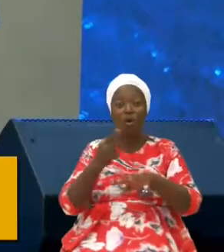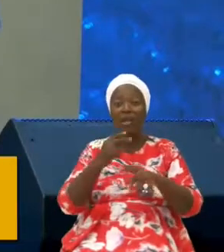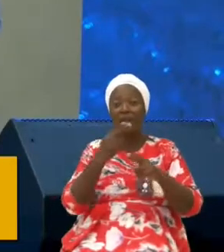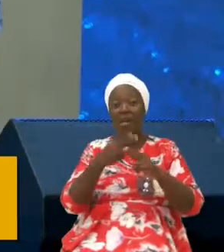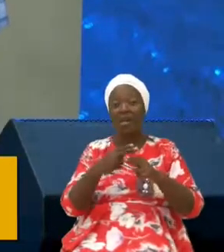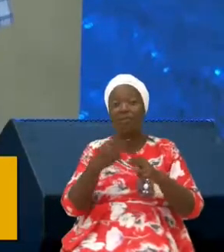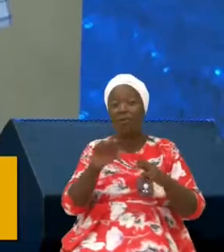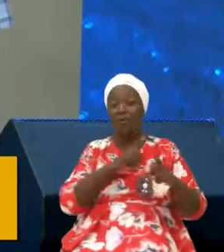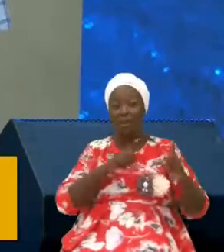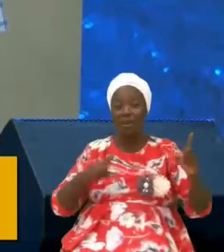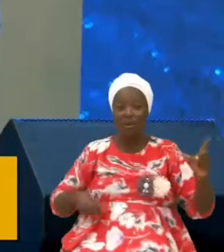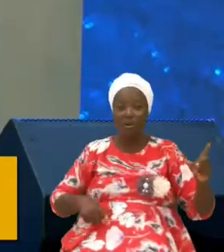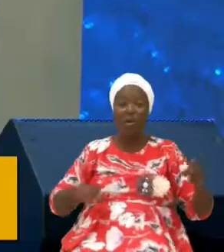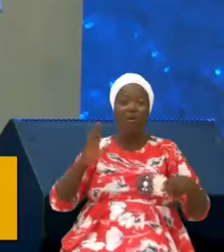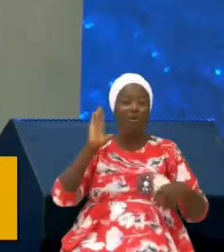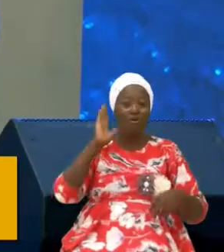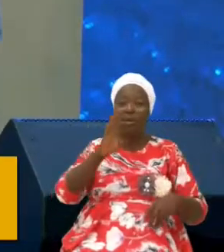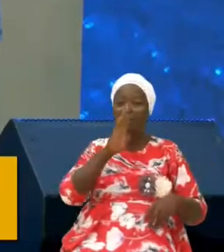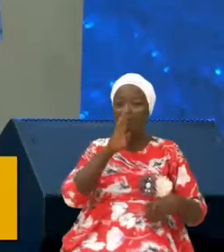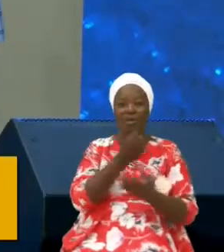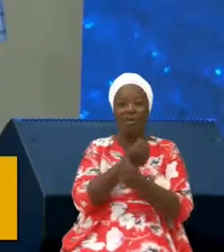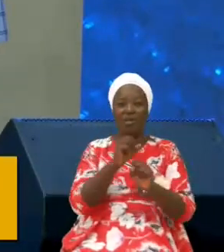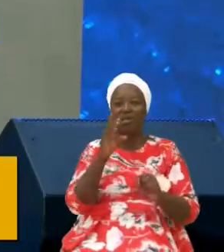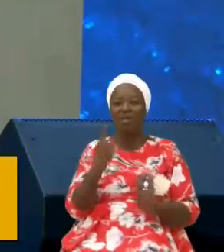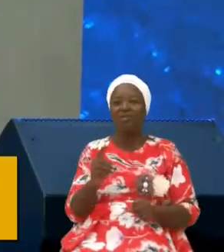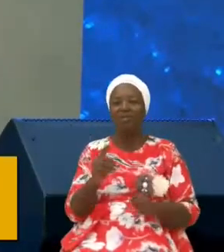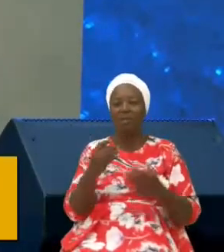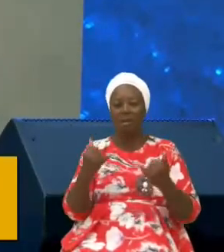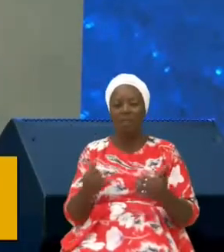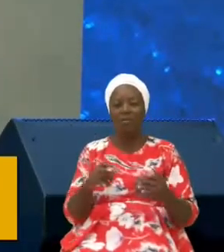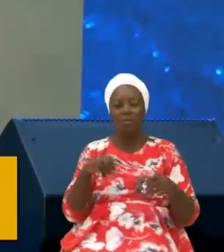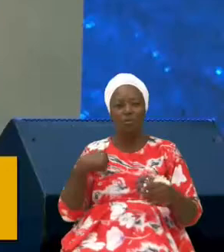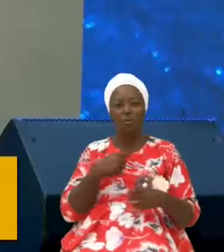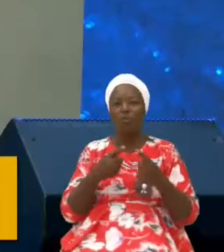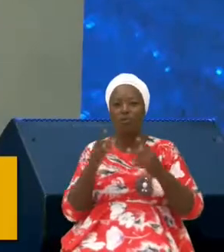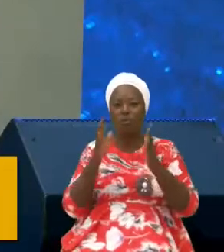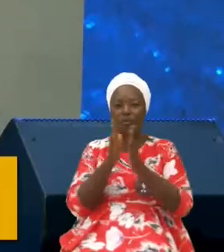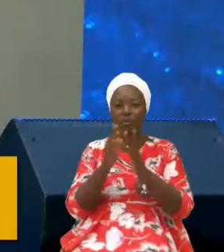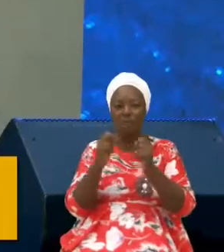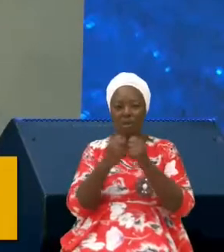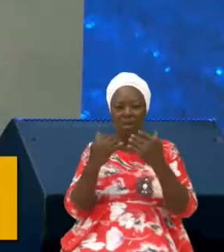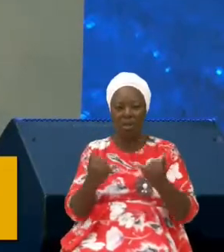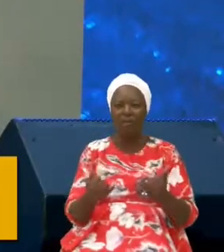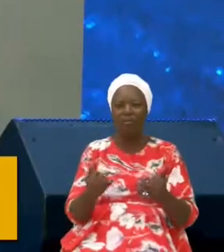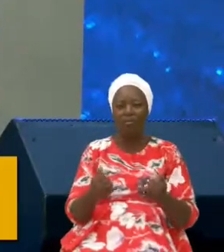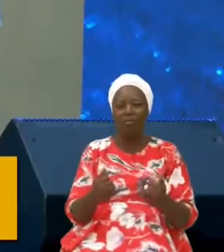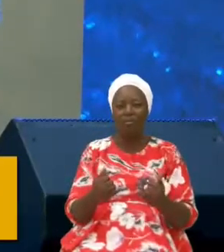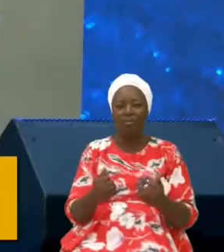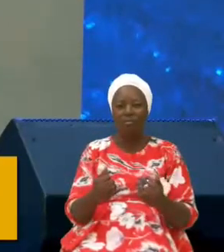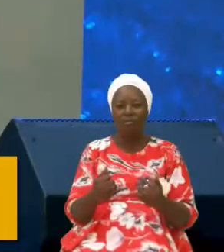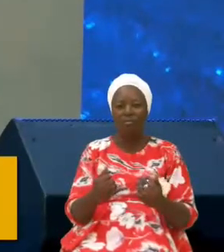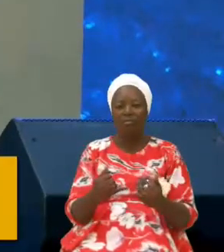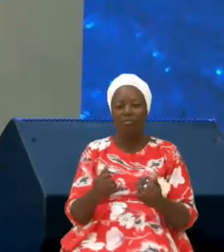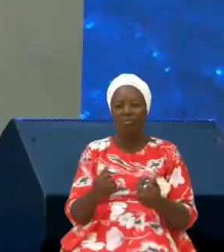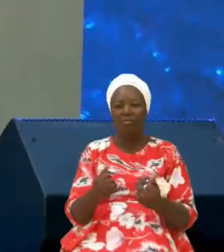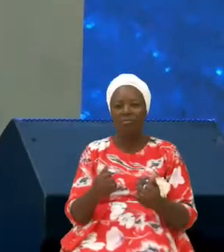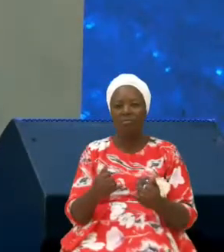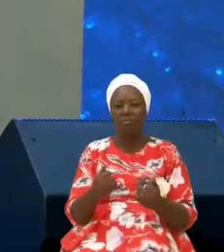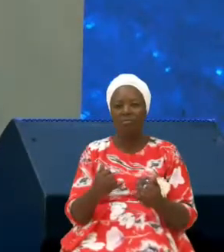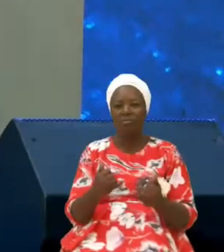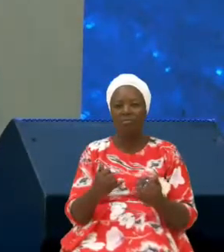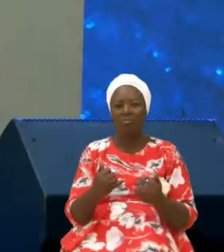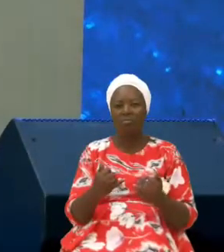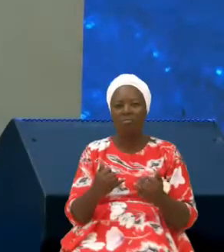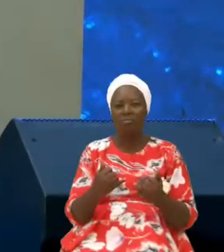Whosoever will call on the name of the Lord will be saved. Heads bowed and